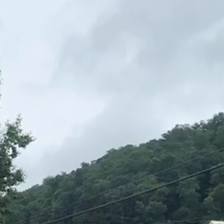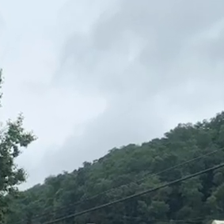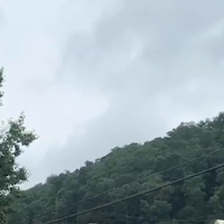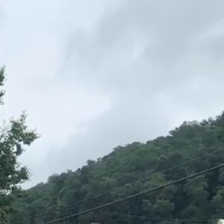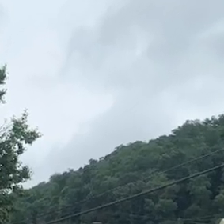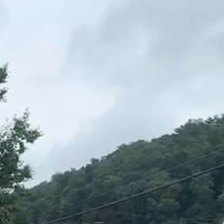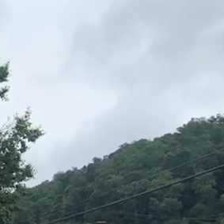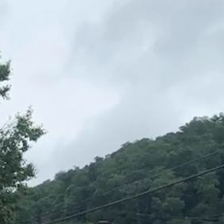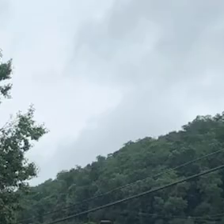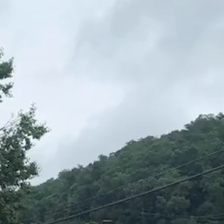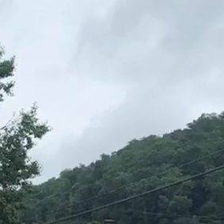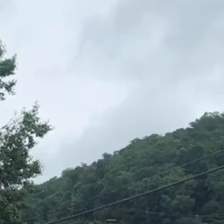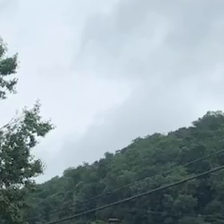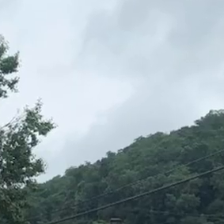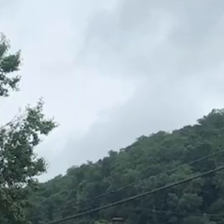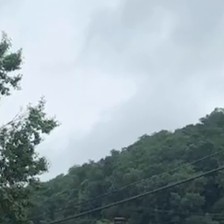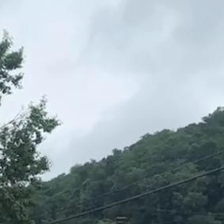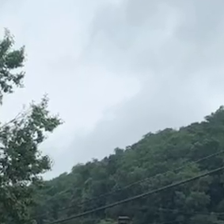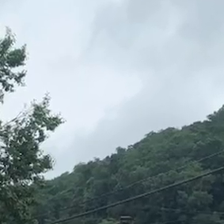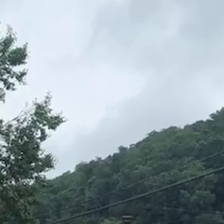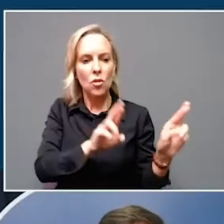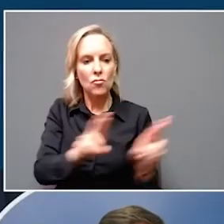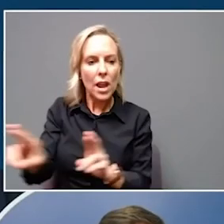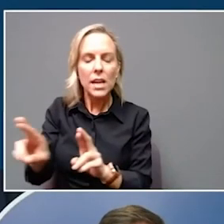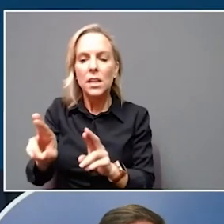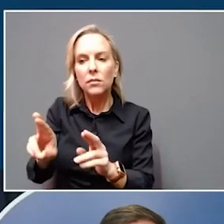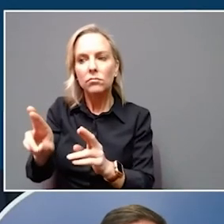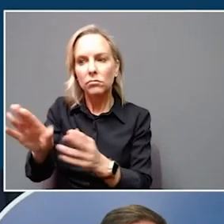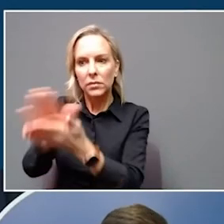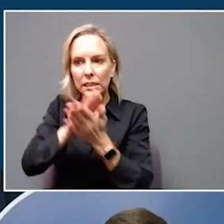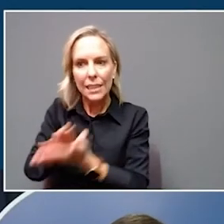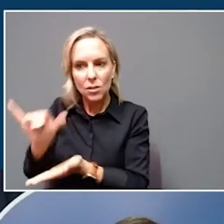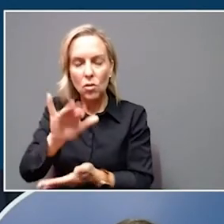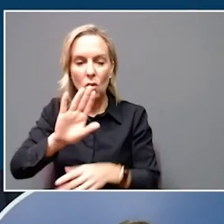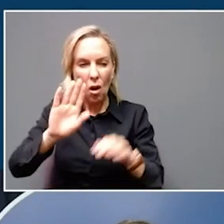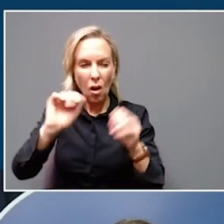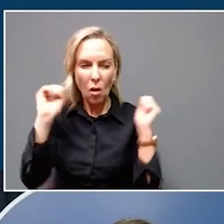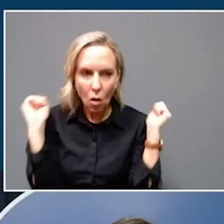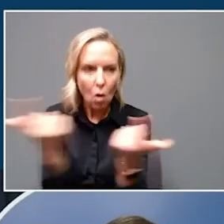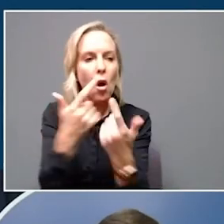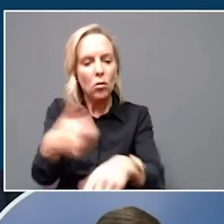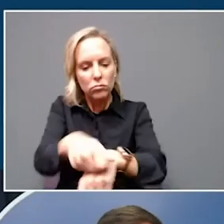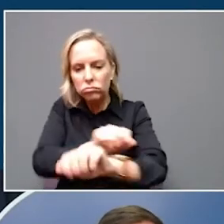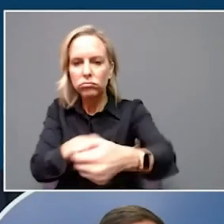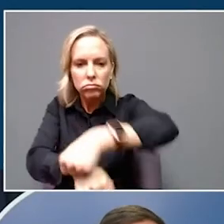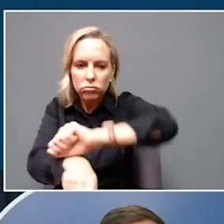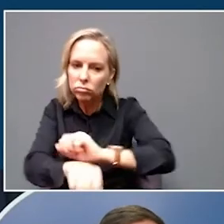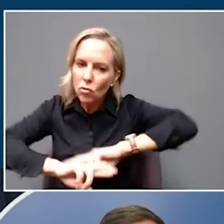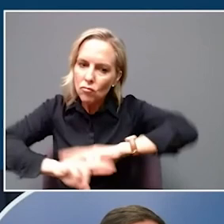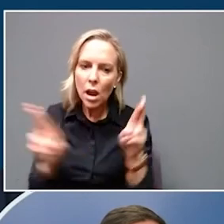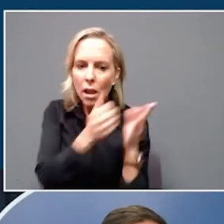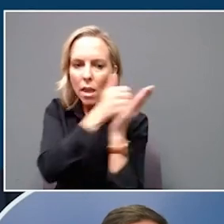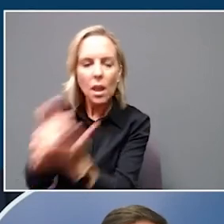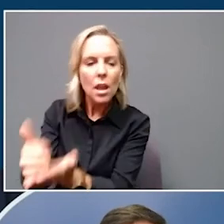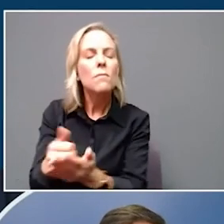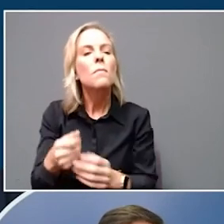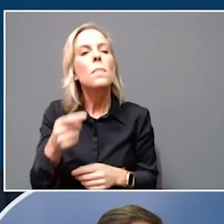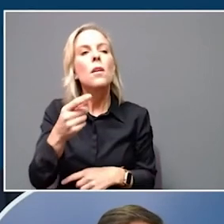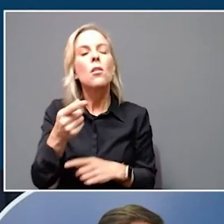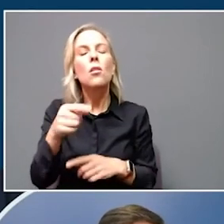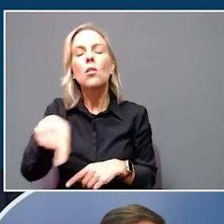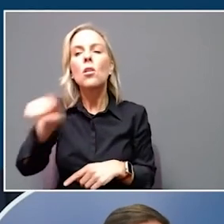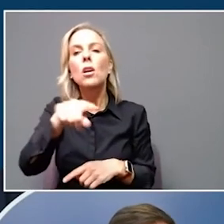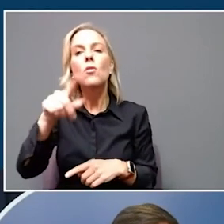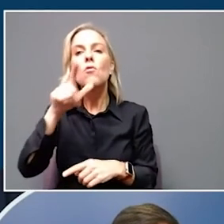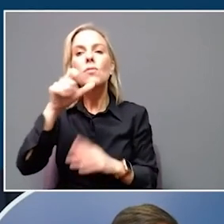opening rooms to people whose homes have been affected. We're opening three state parks in the regions to our people who have lost